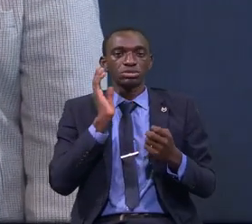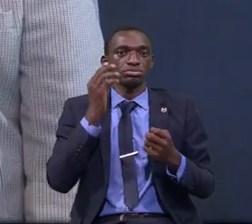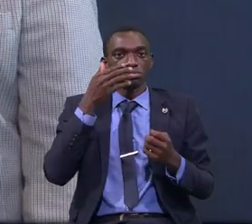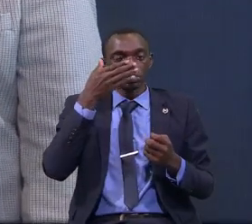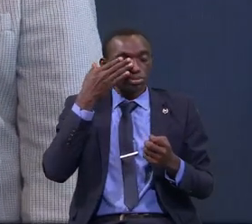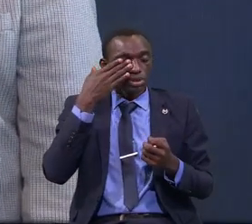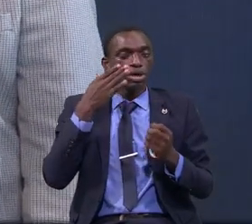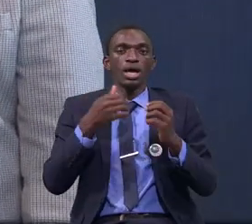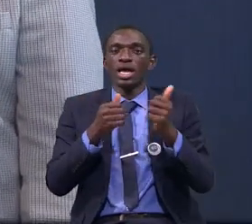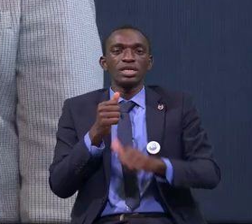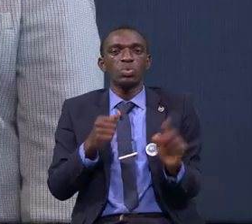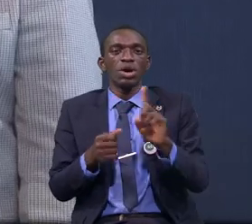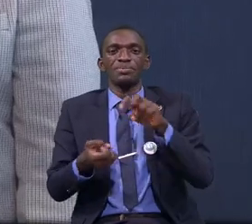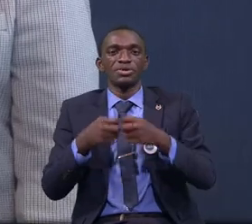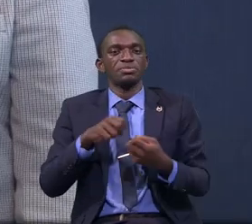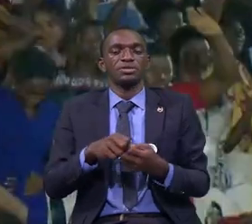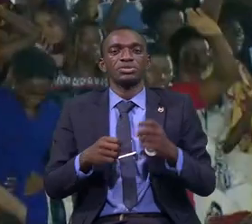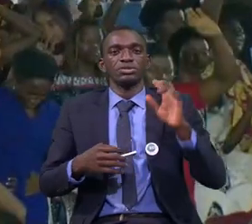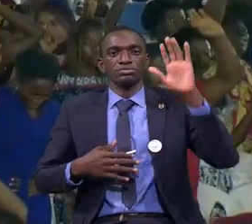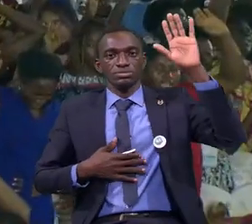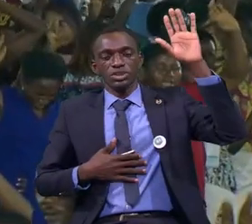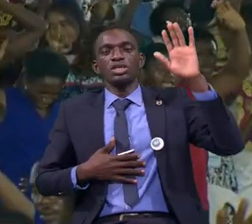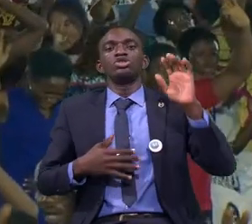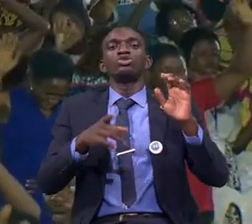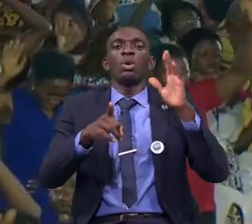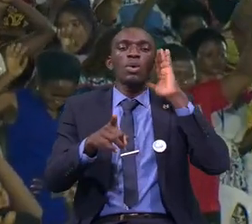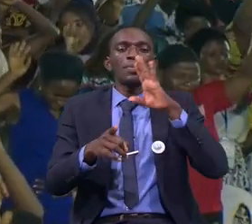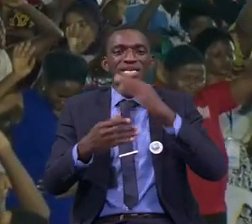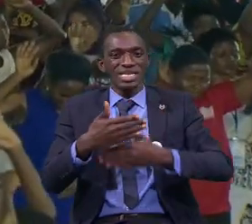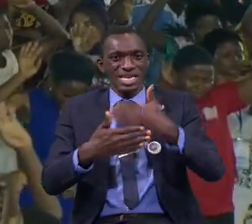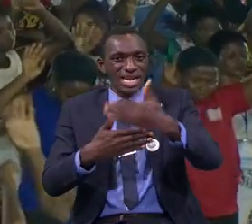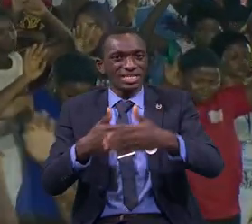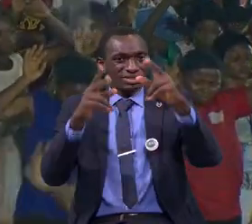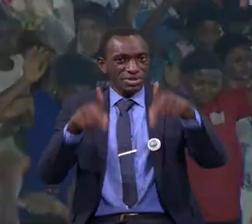You will be the next to testify.